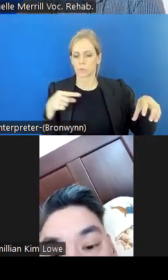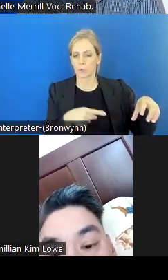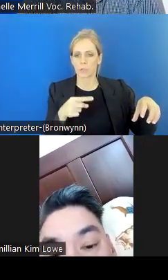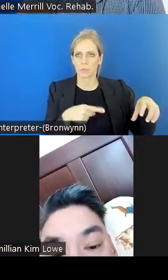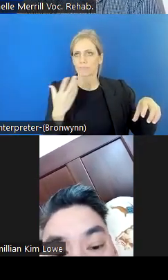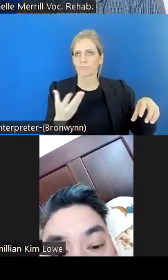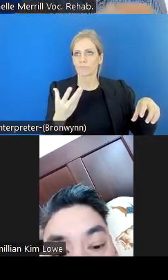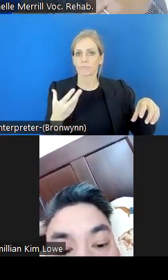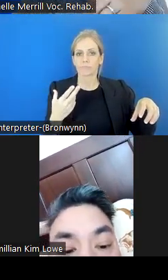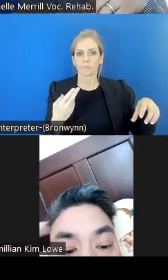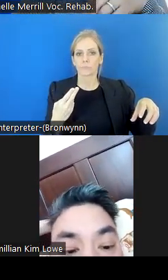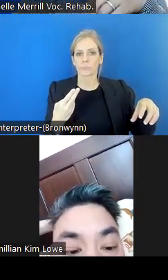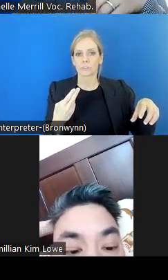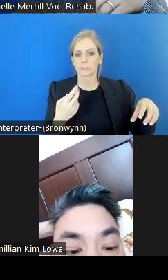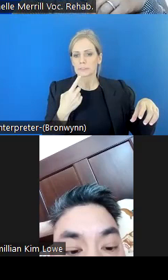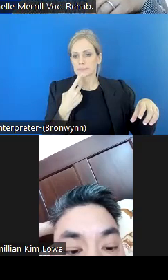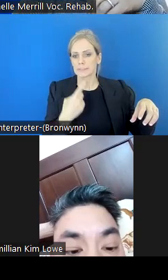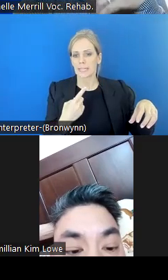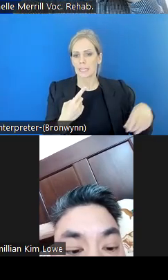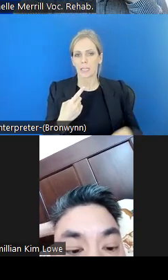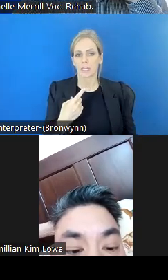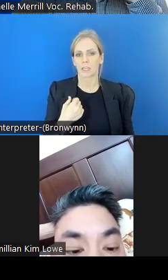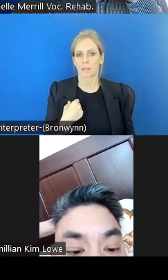let's say Hug. That's an easy one.